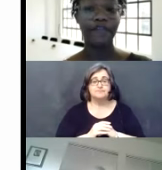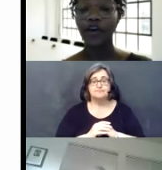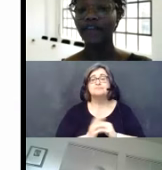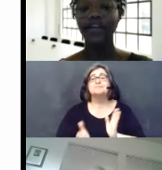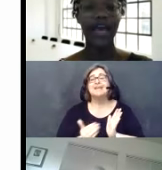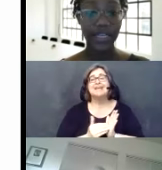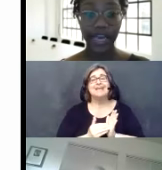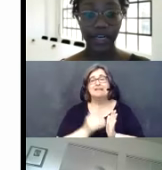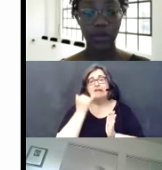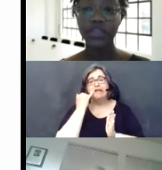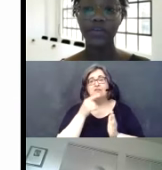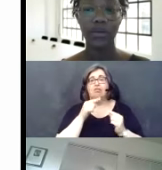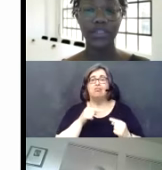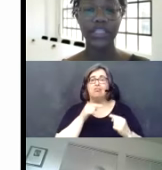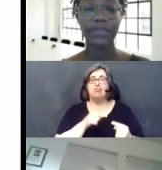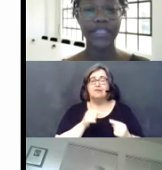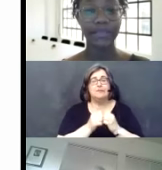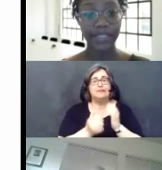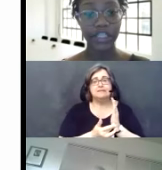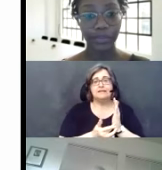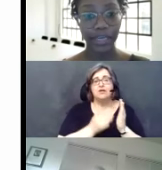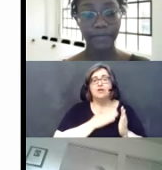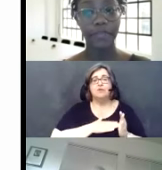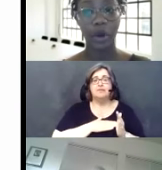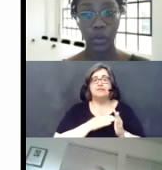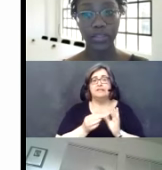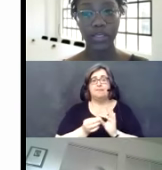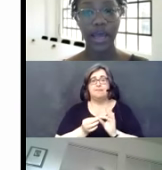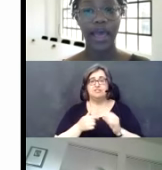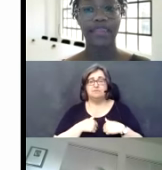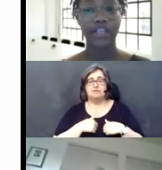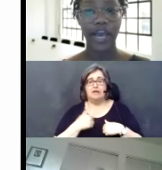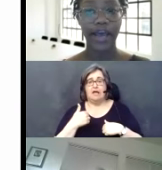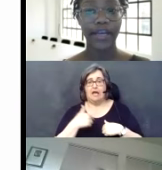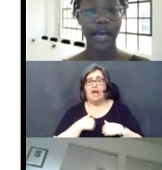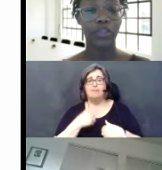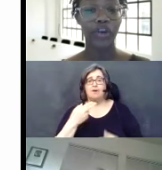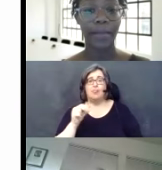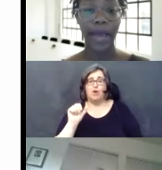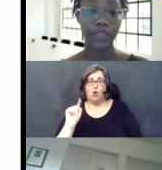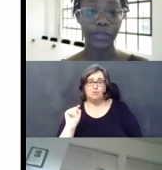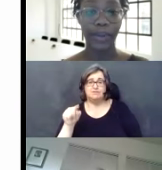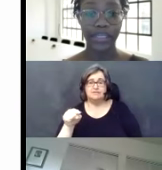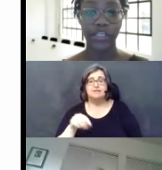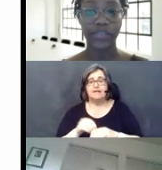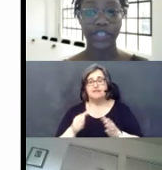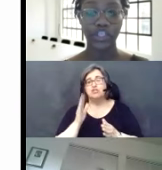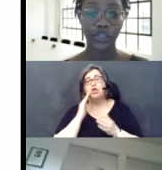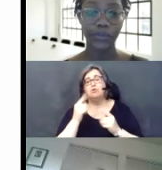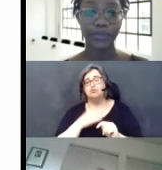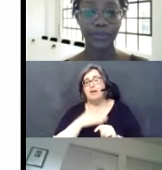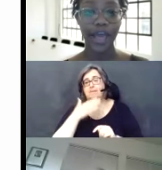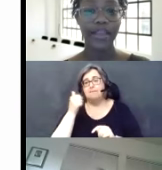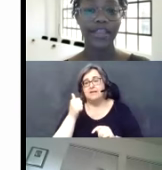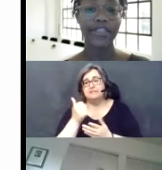Again, if you're having any technical difficulties, please message me, the host, in the chat, and I will try my absolute best to assist